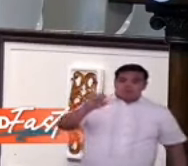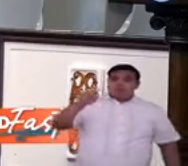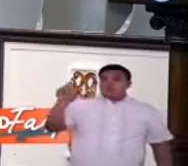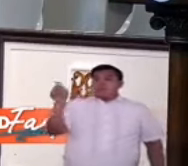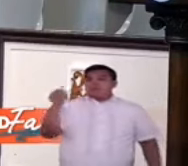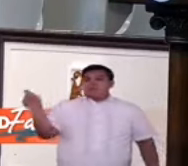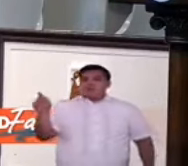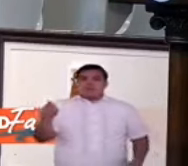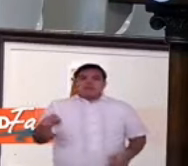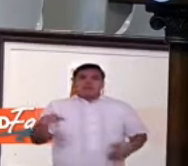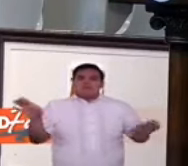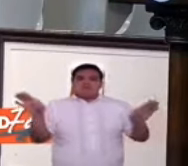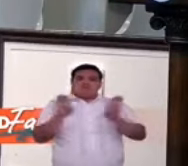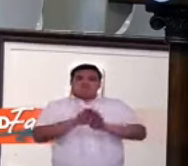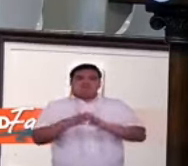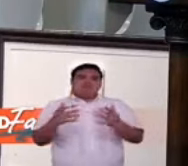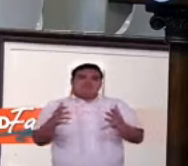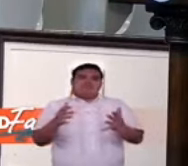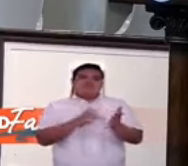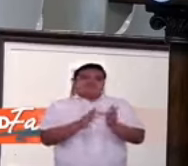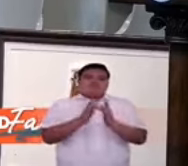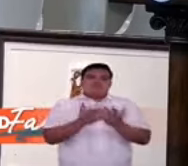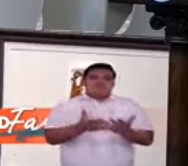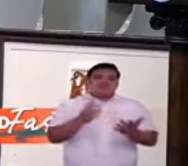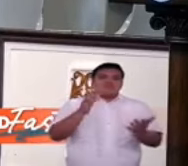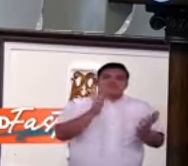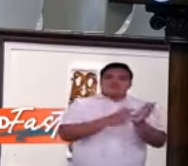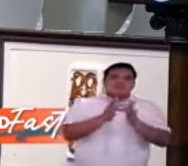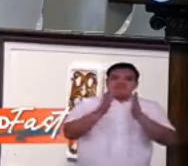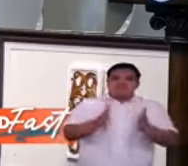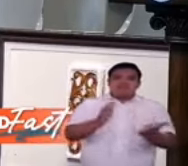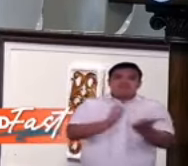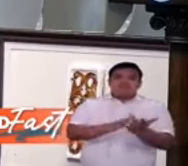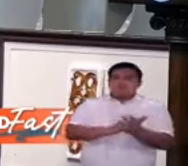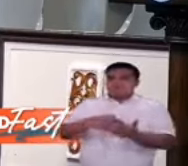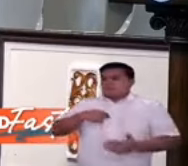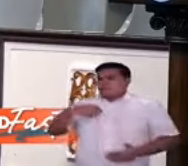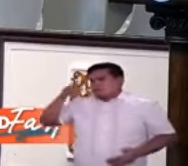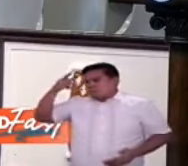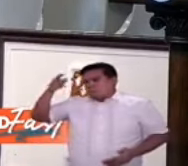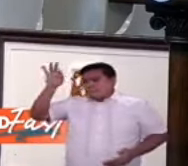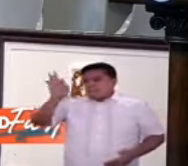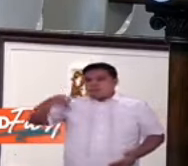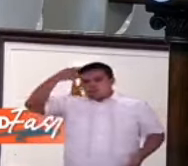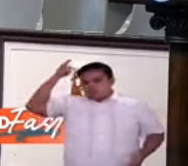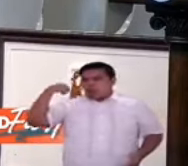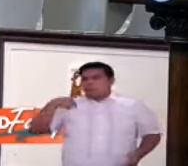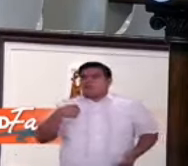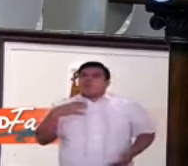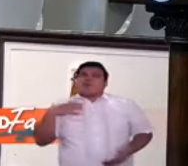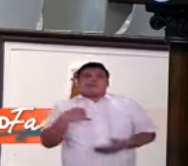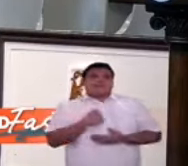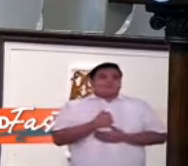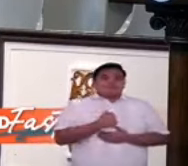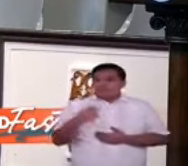they closed their school. So, wala na sila yung Christian school. But when I was there, I was waiting for the bike to be fixed, you know. Nya, naghuwat ko dito. Nya,